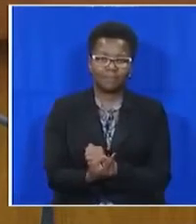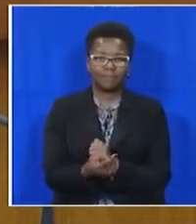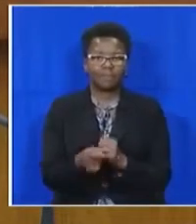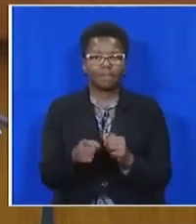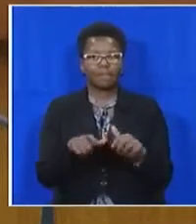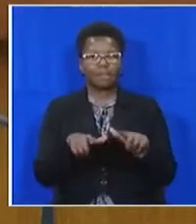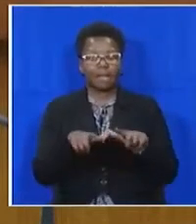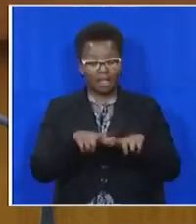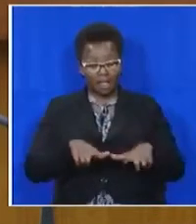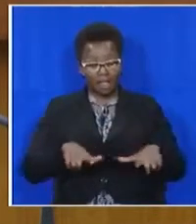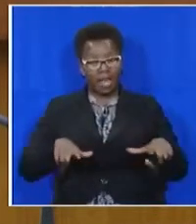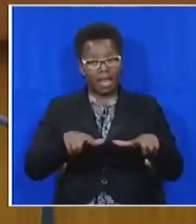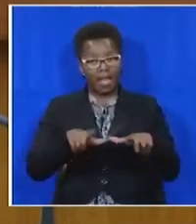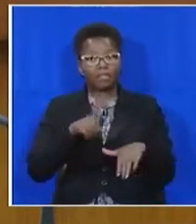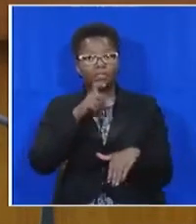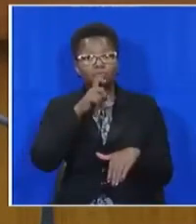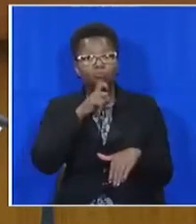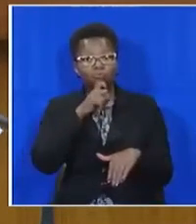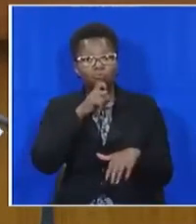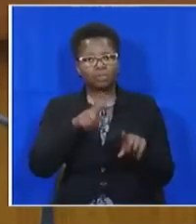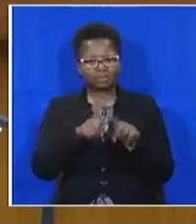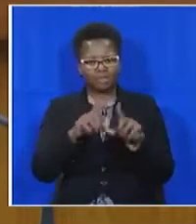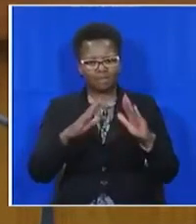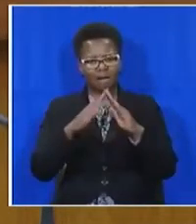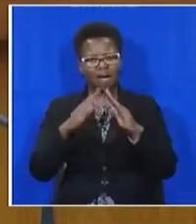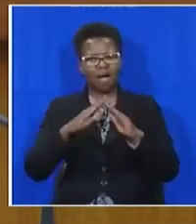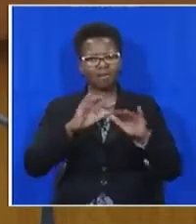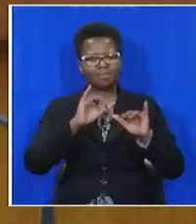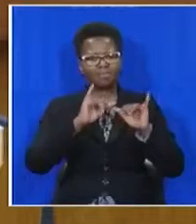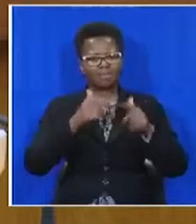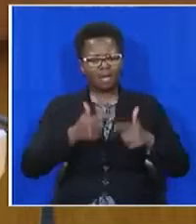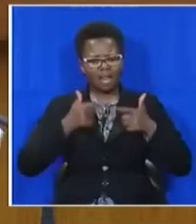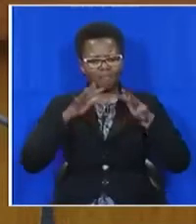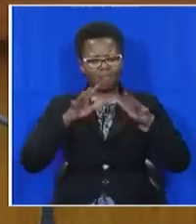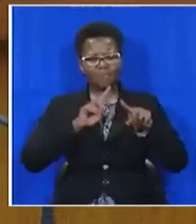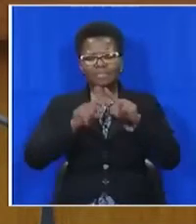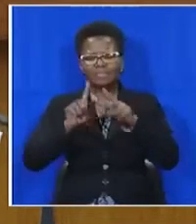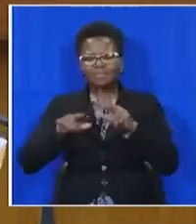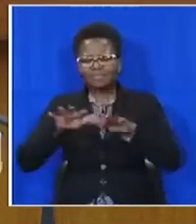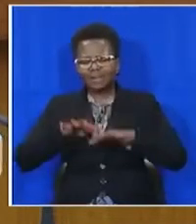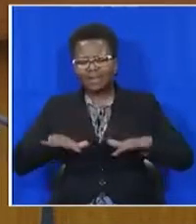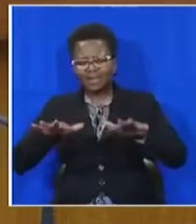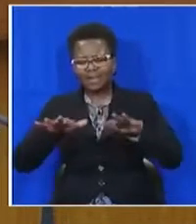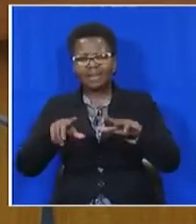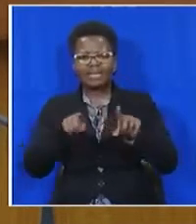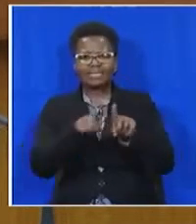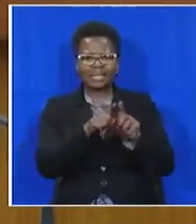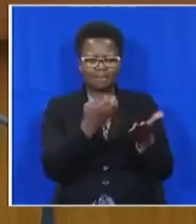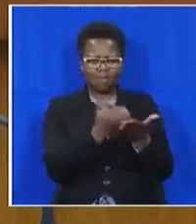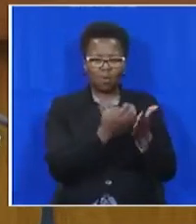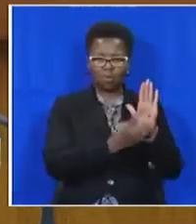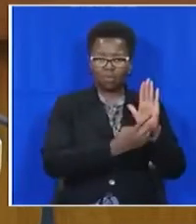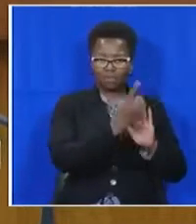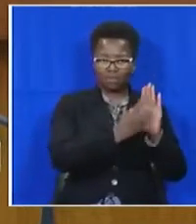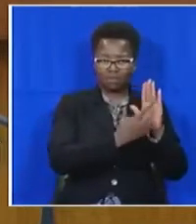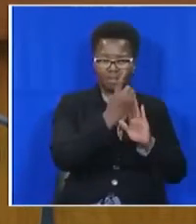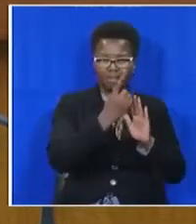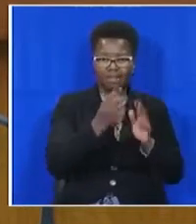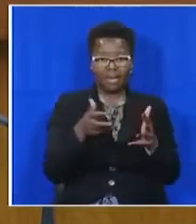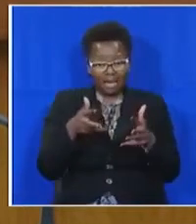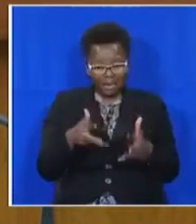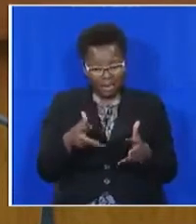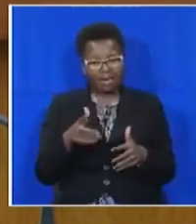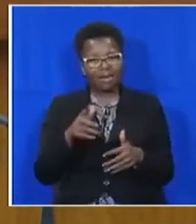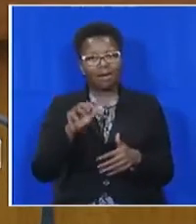or spatial planning as a scientific tool to plan social and economic development. To this end, the ANC-led government has passed